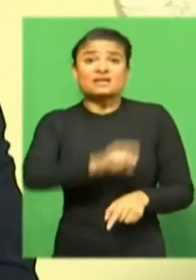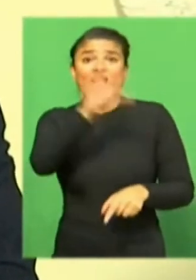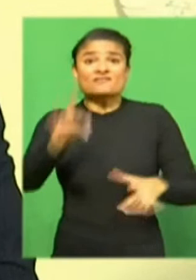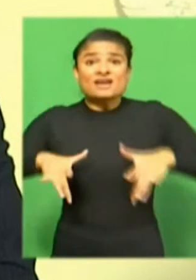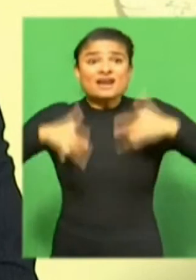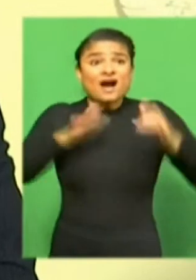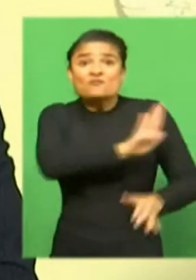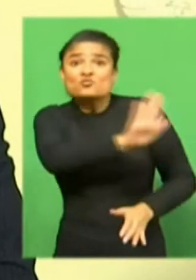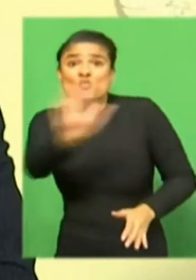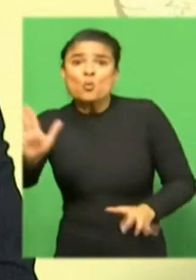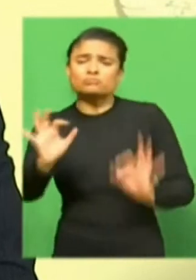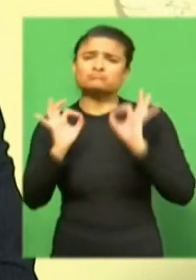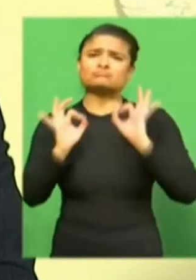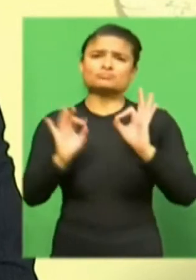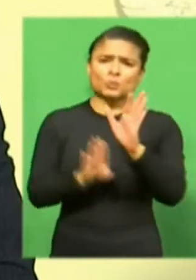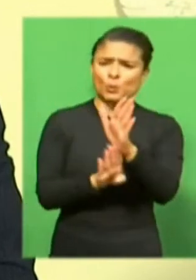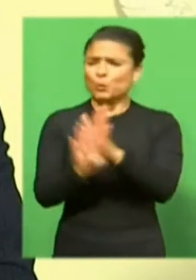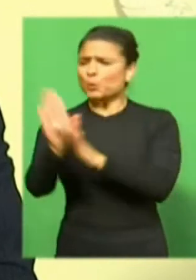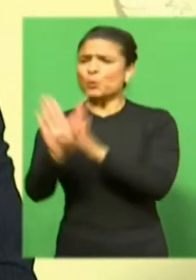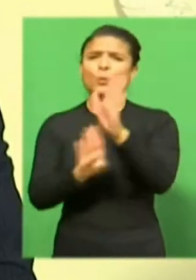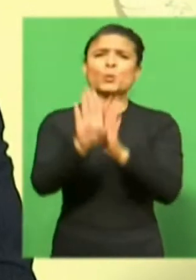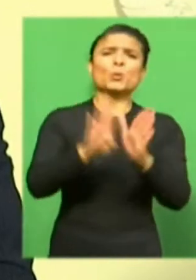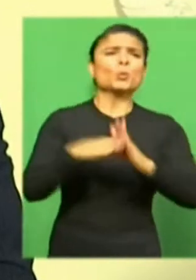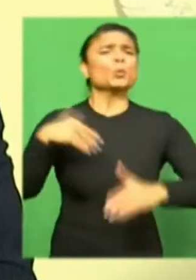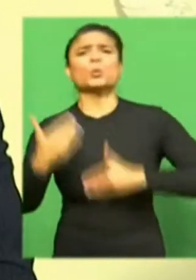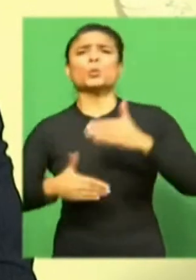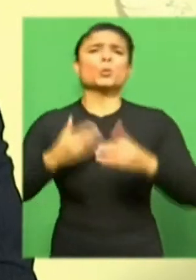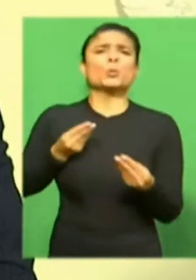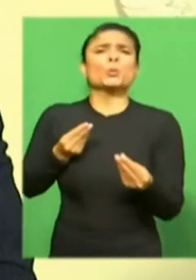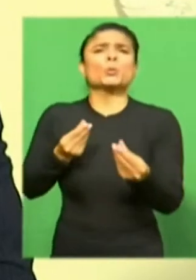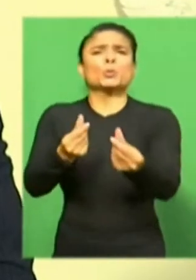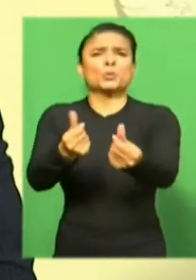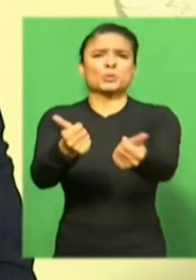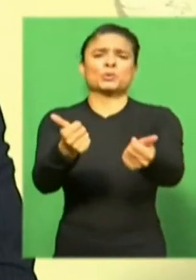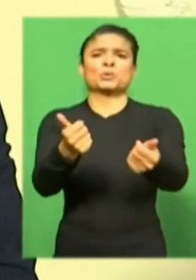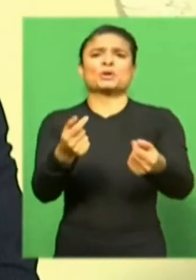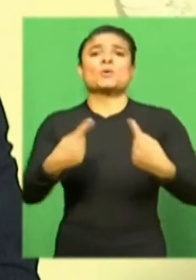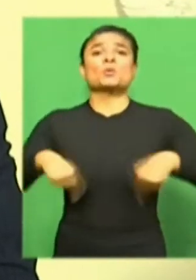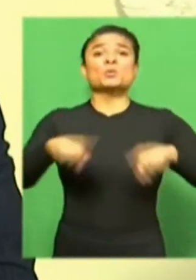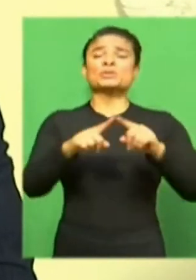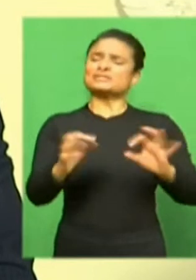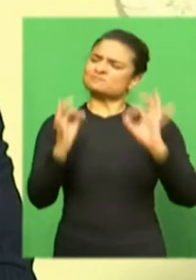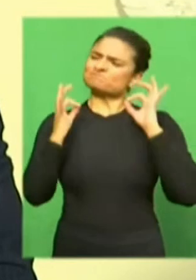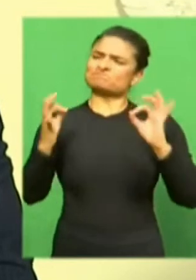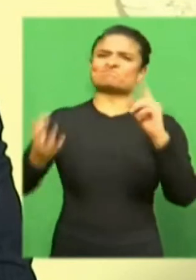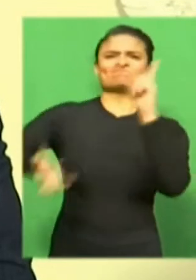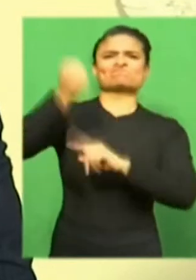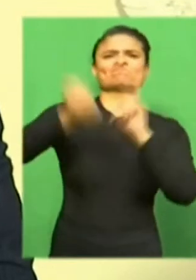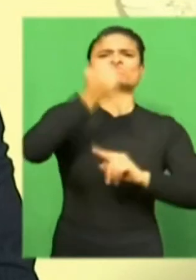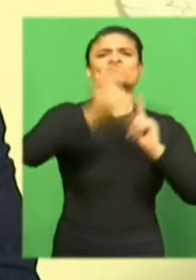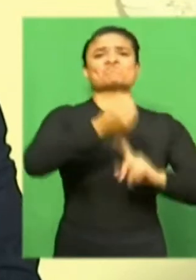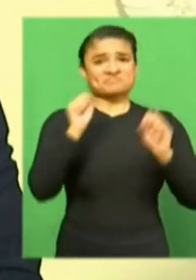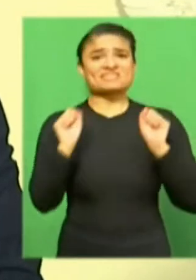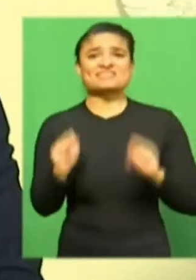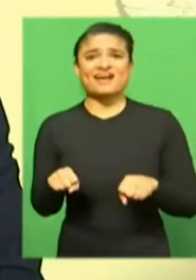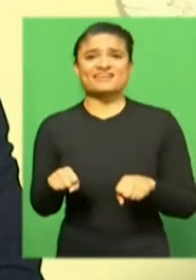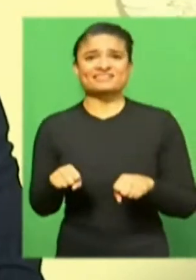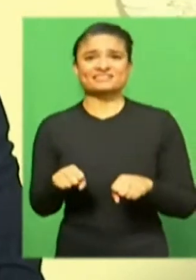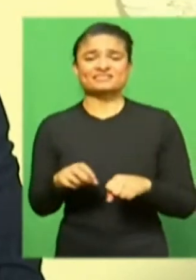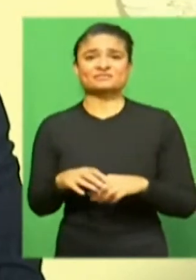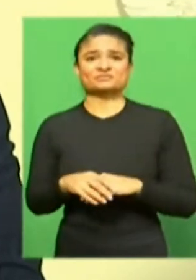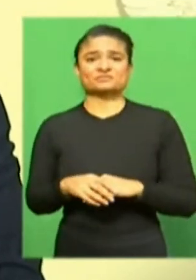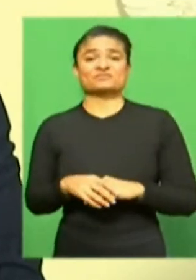their potential. It is our collective duty, therefore, as South Africans, to work